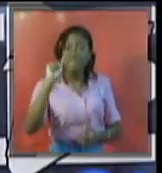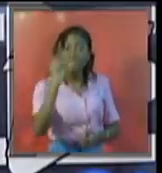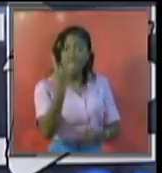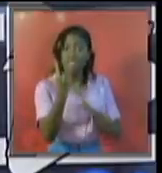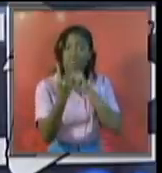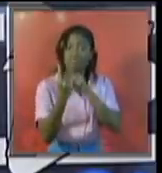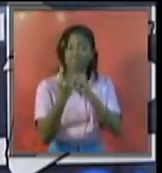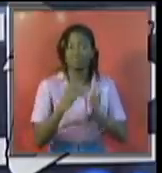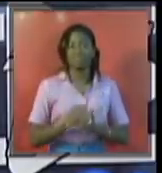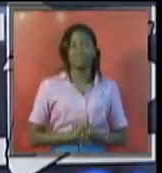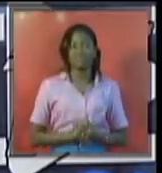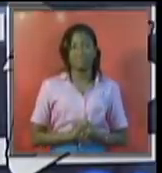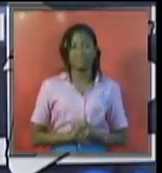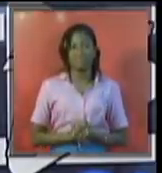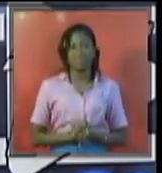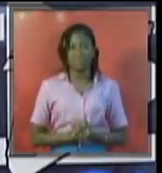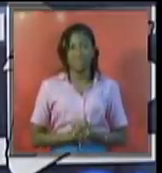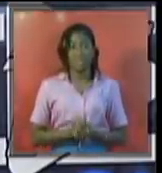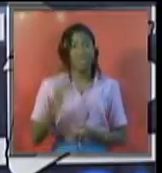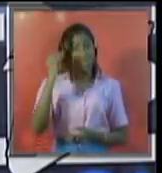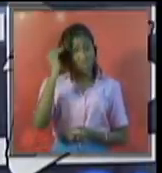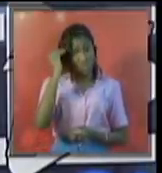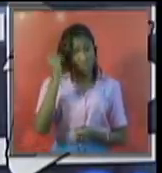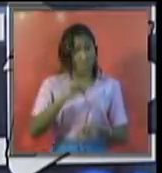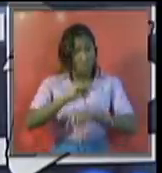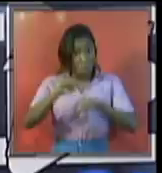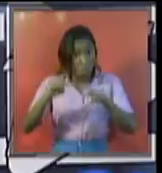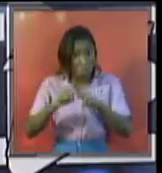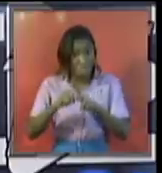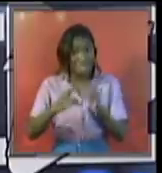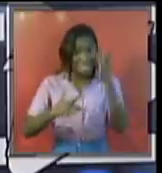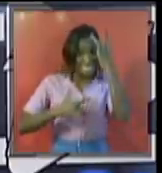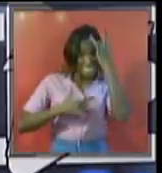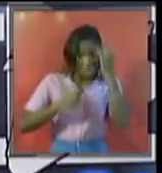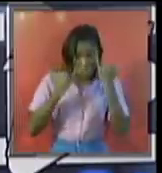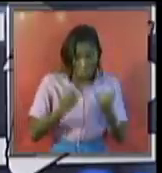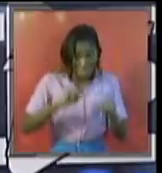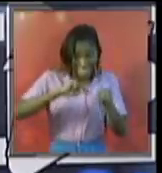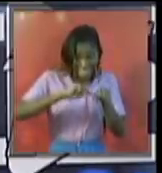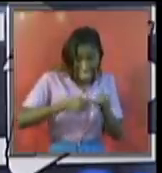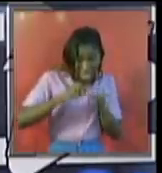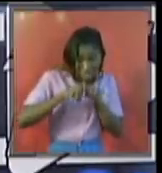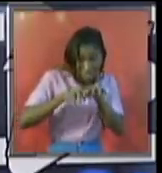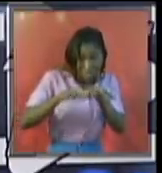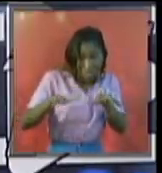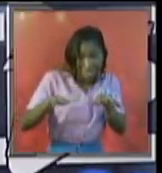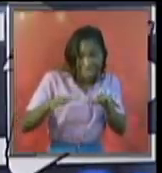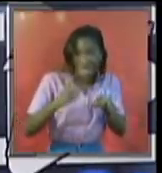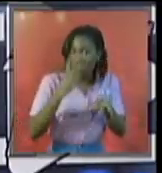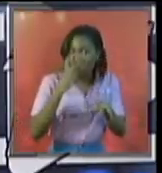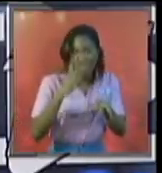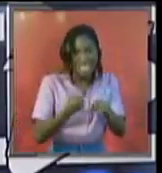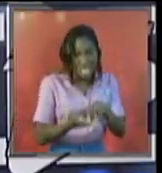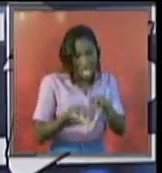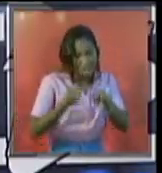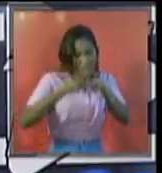the early part of any epidemic is the stage and the phase in which you do see rapid